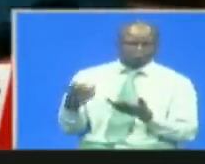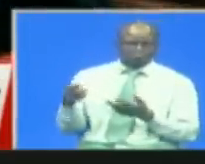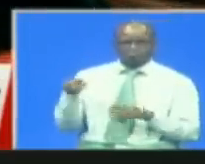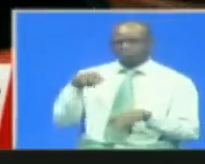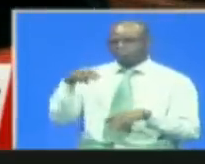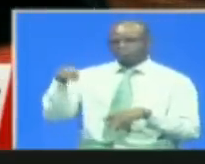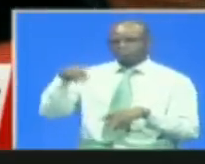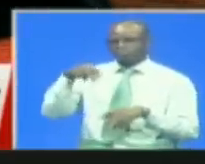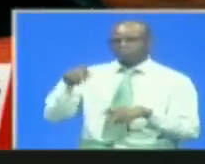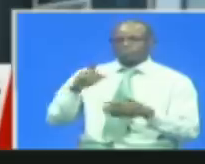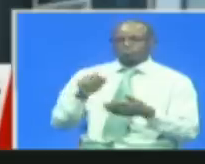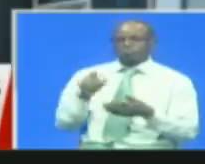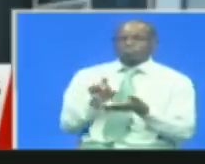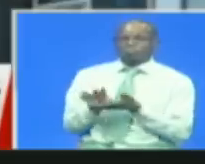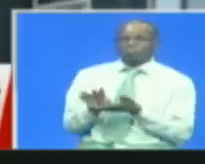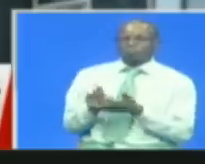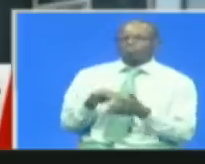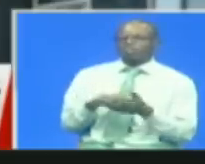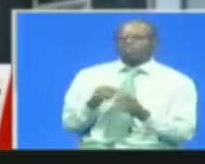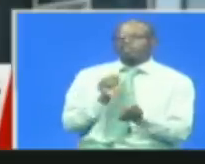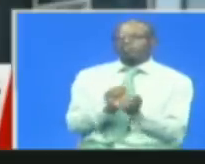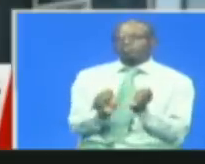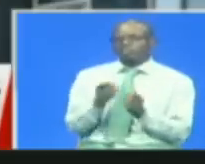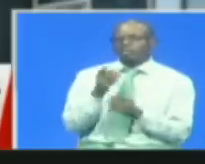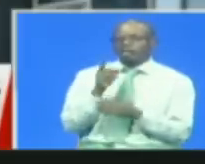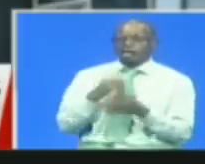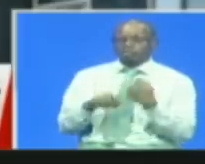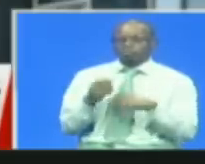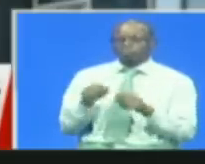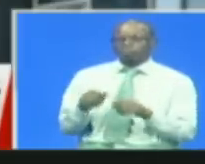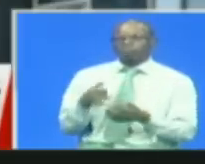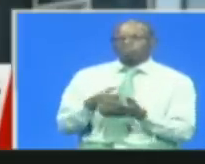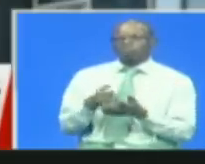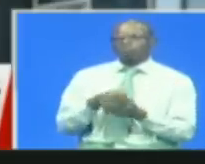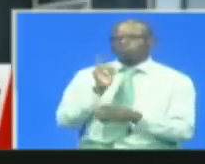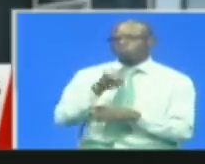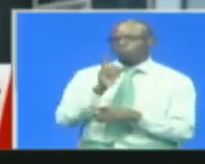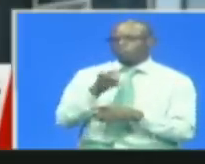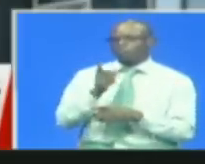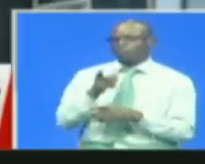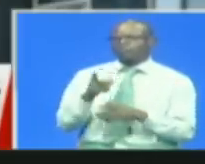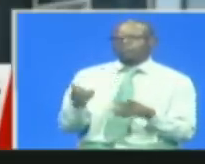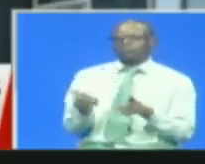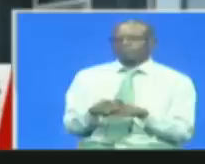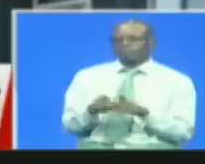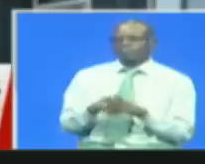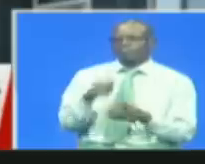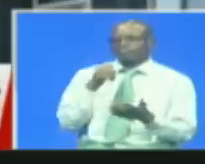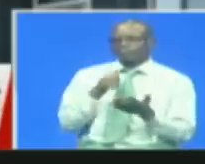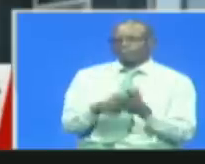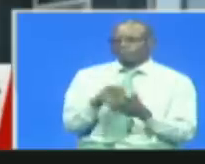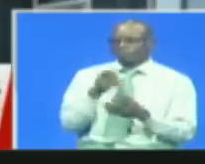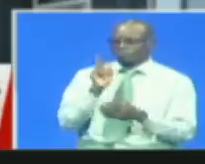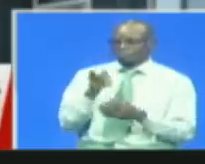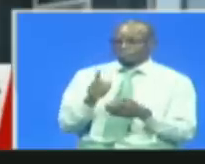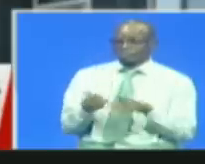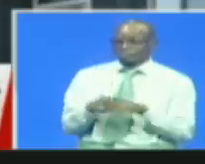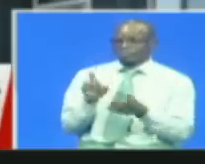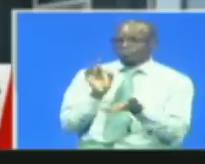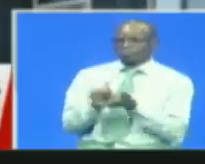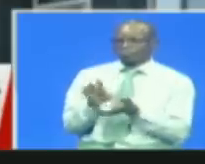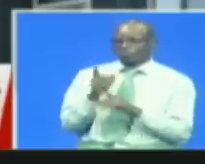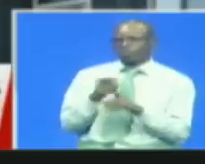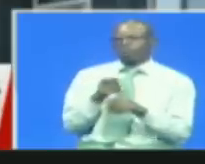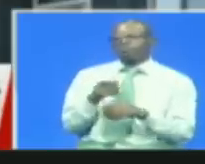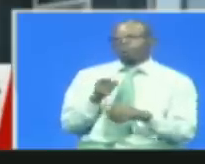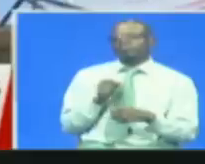the disciplinary action may include caution, warning, termination, or even dismissal from employment depending on the